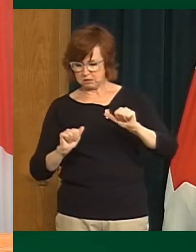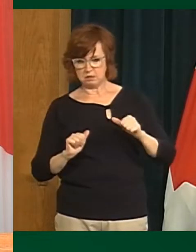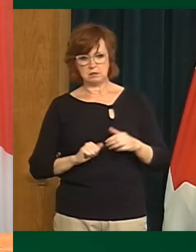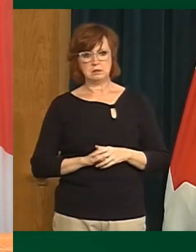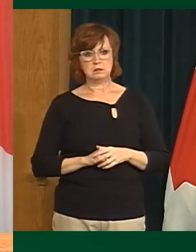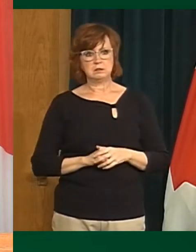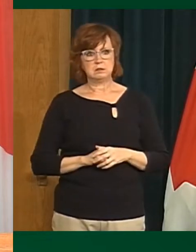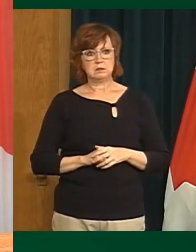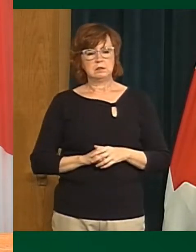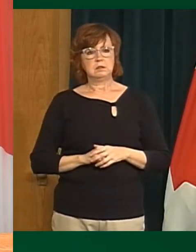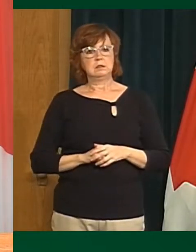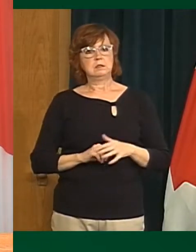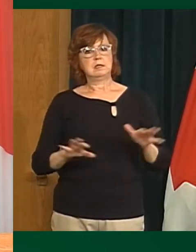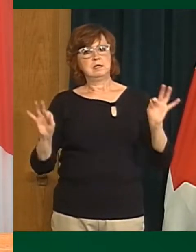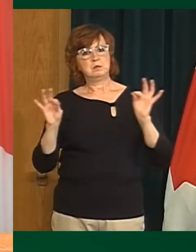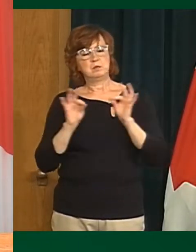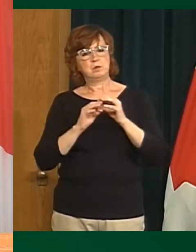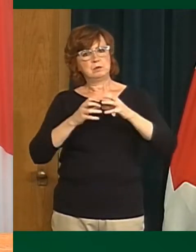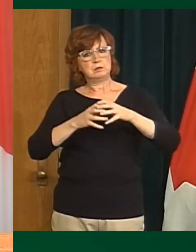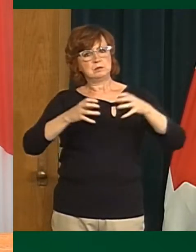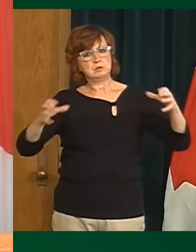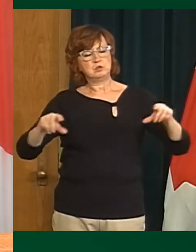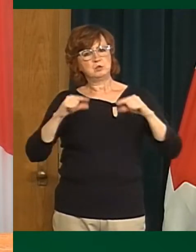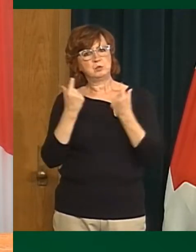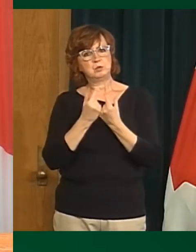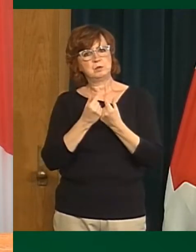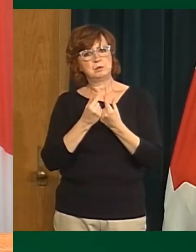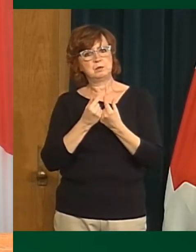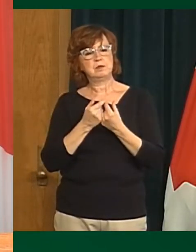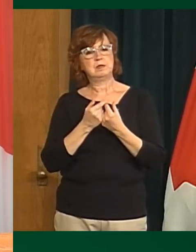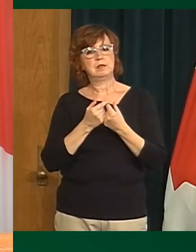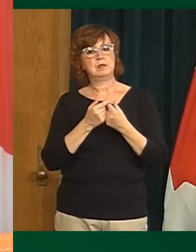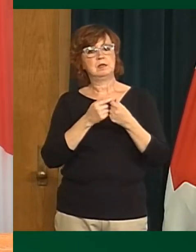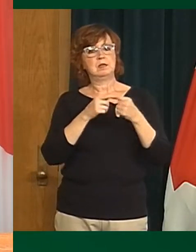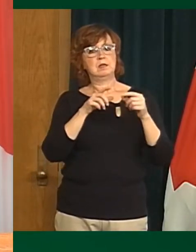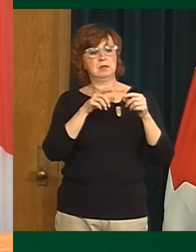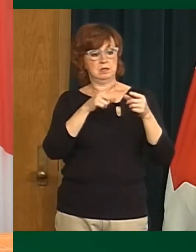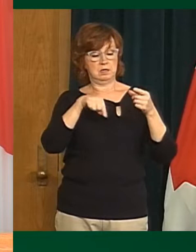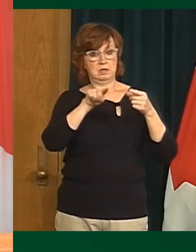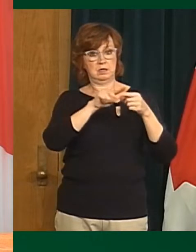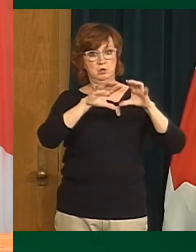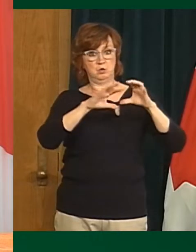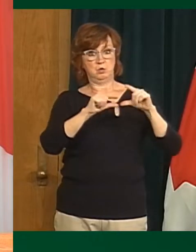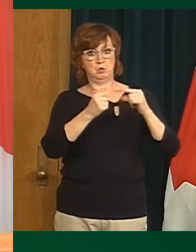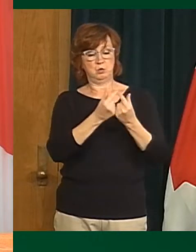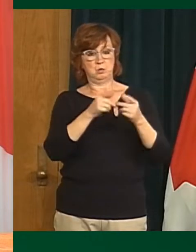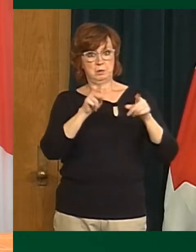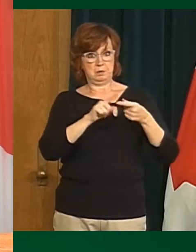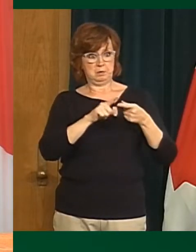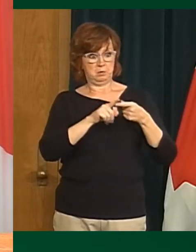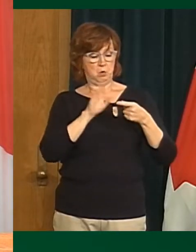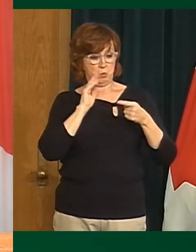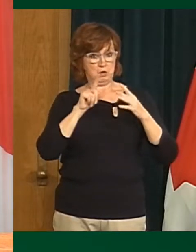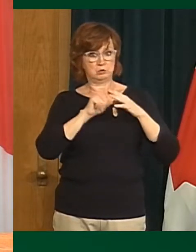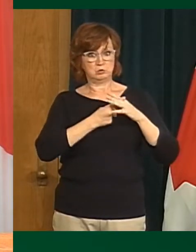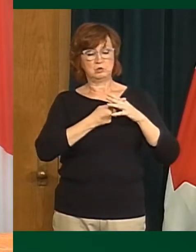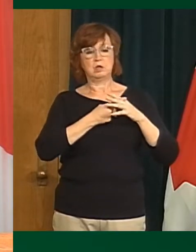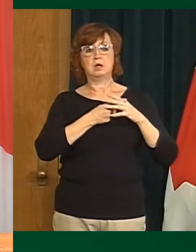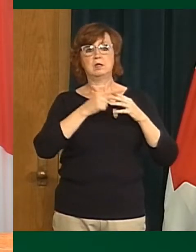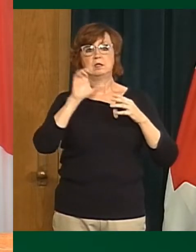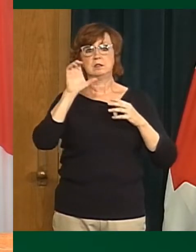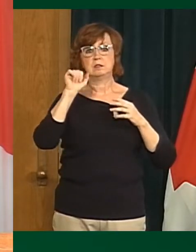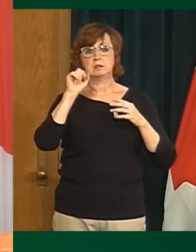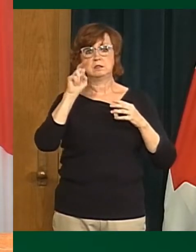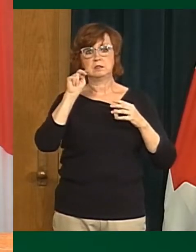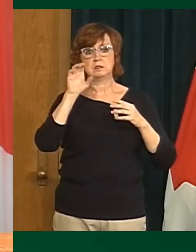may be starting chemotherapy, which again needs to be analyzed. What is the value of testing people who are starting chemotherapy in parts